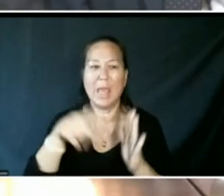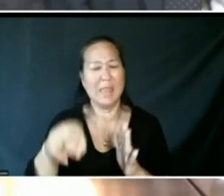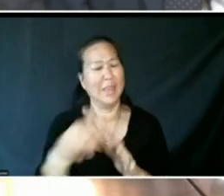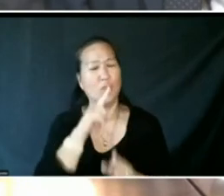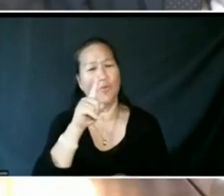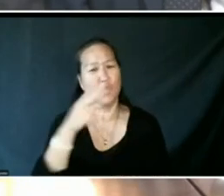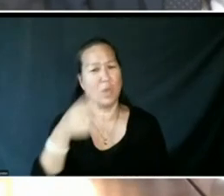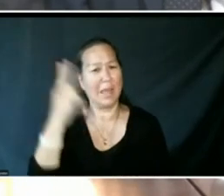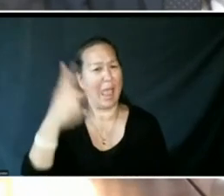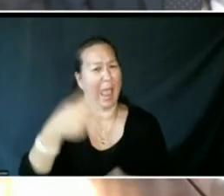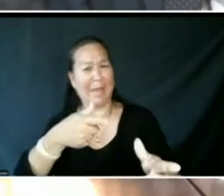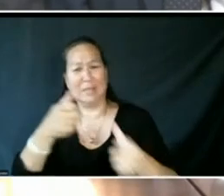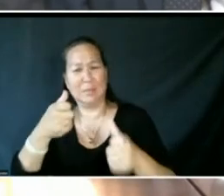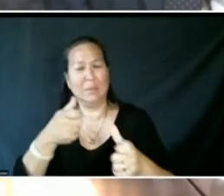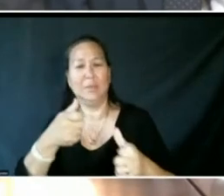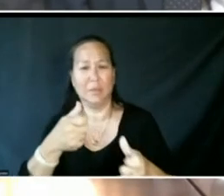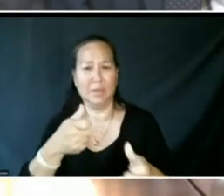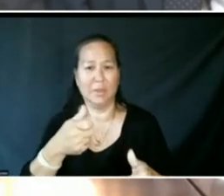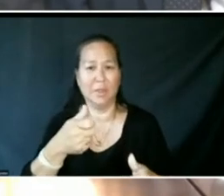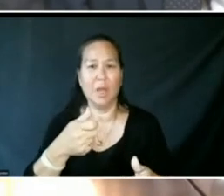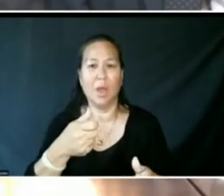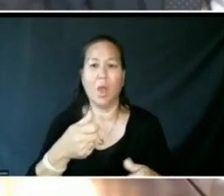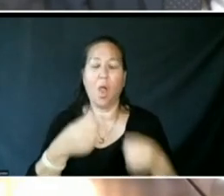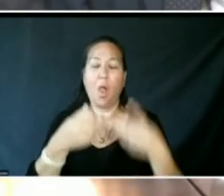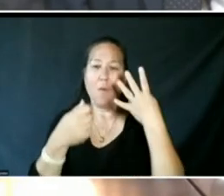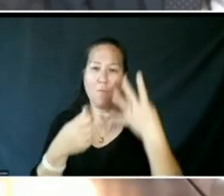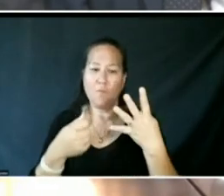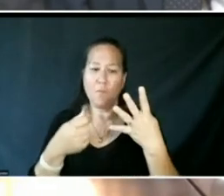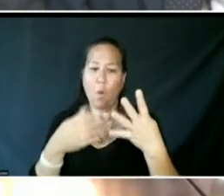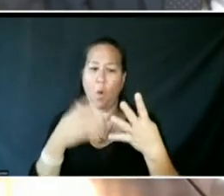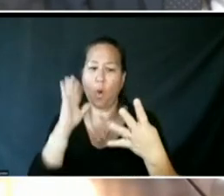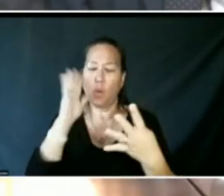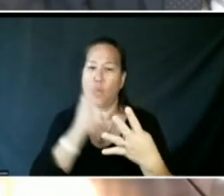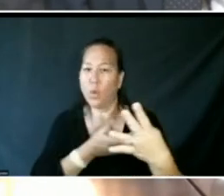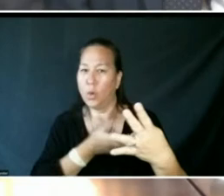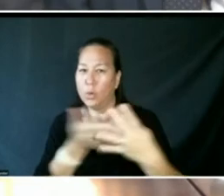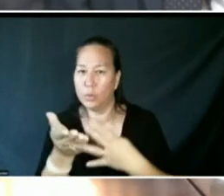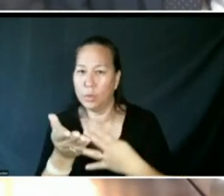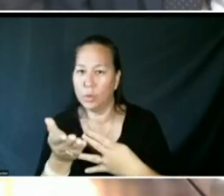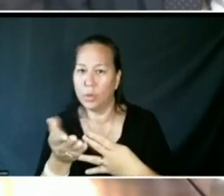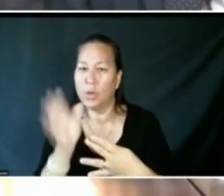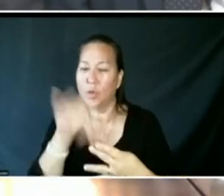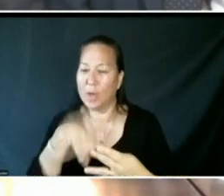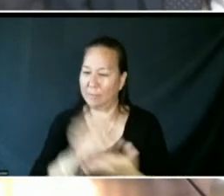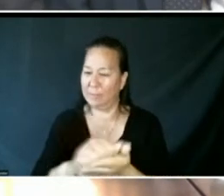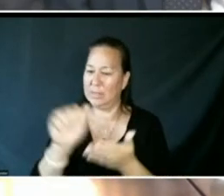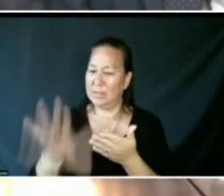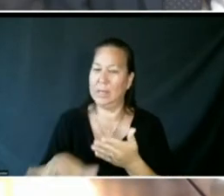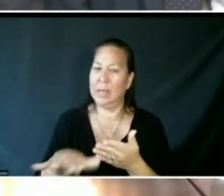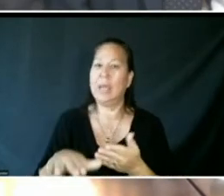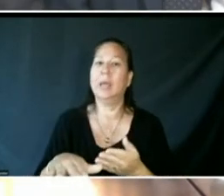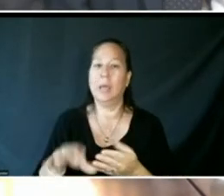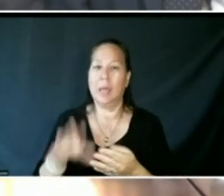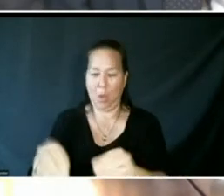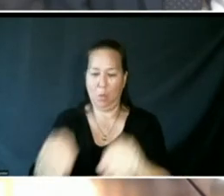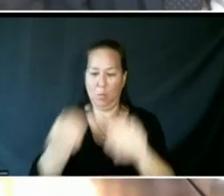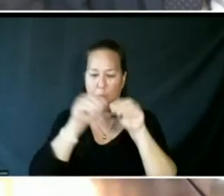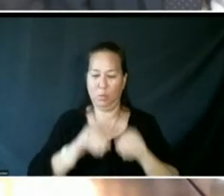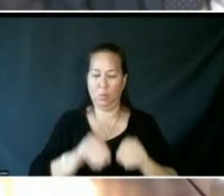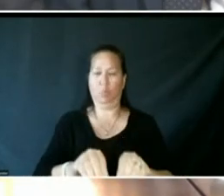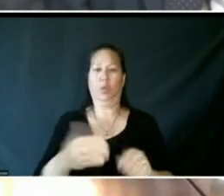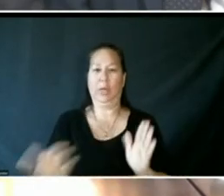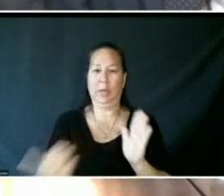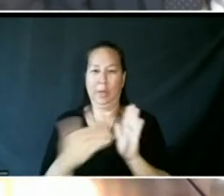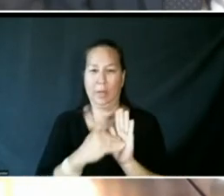scanners. So three or four will go through after a misscan. You have to delete that batch and put it back through again. And by going through the